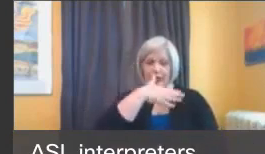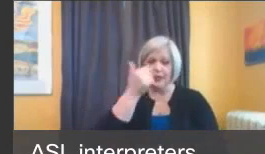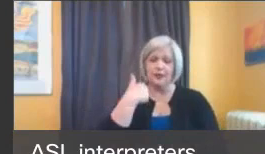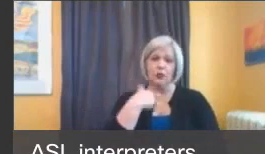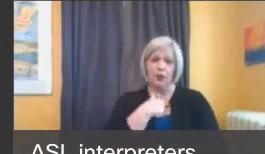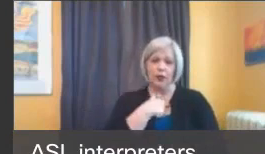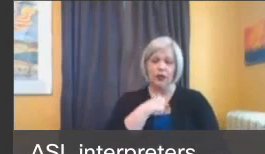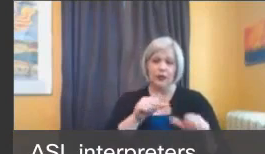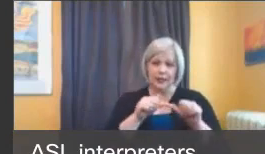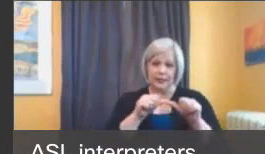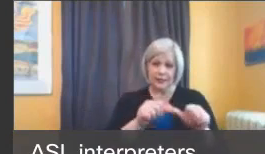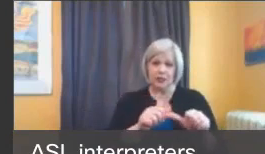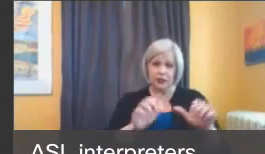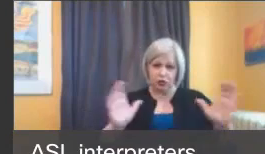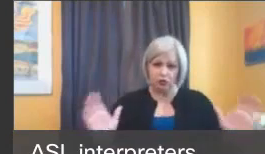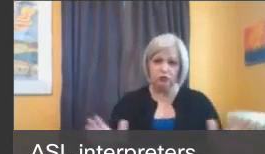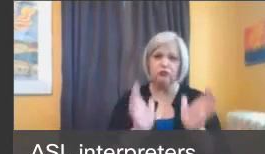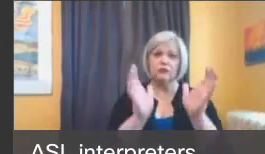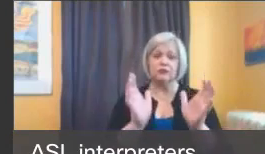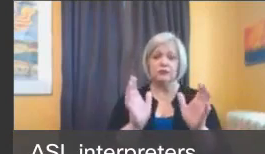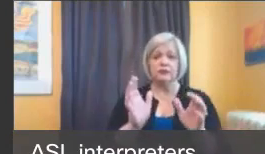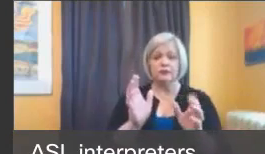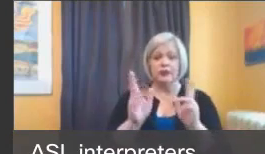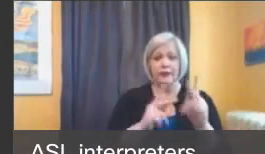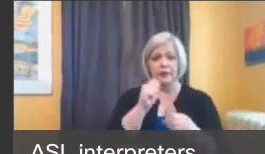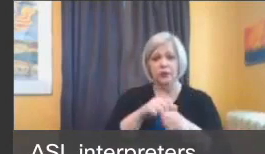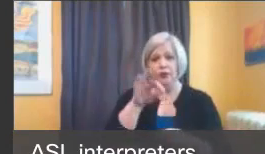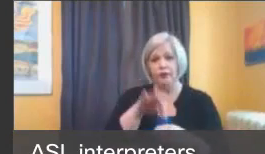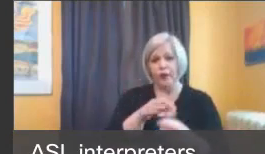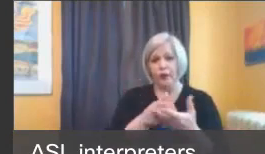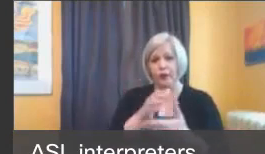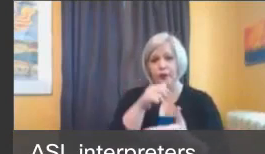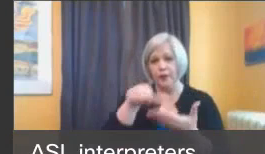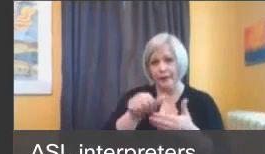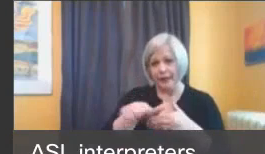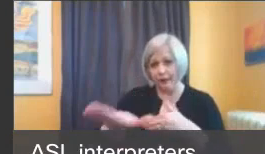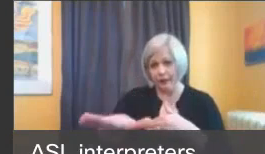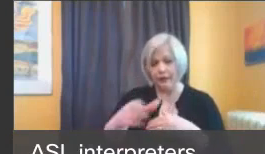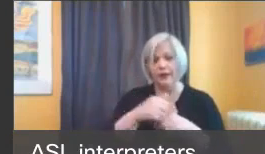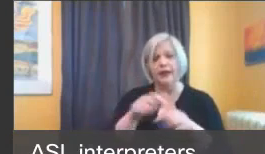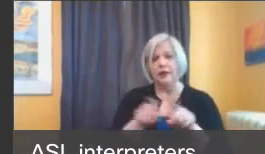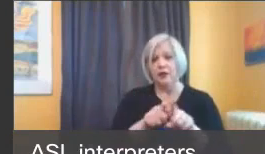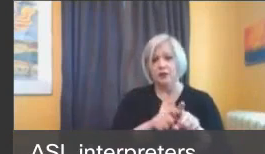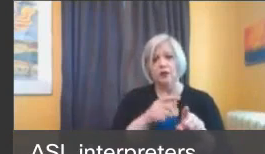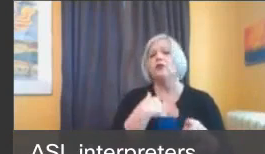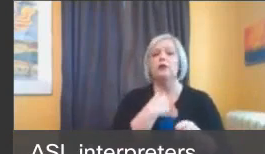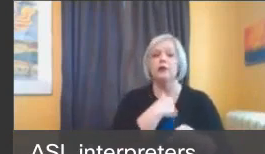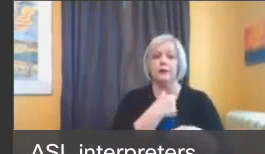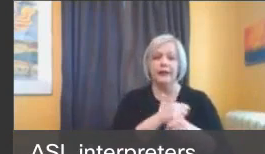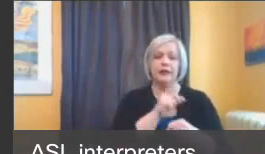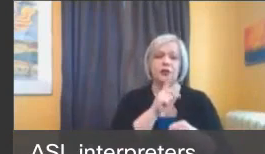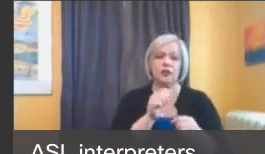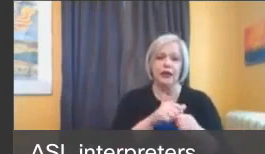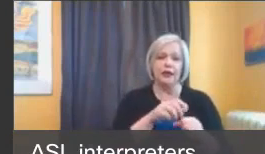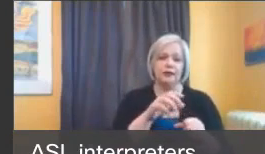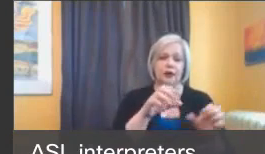drive, adoption to vote by mail, and we are continuing to commit the resources necessary to drop